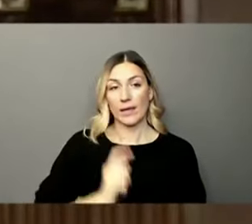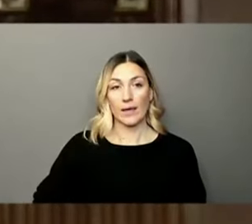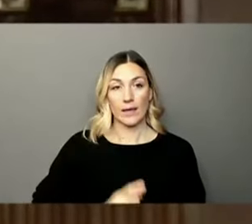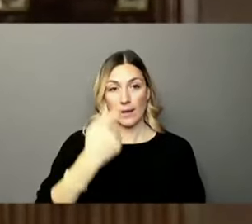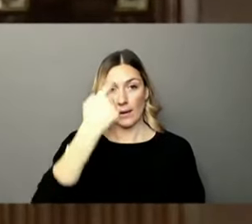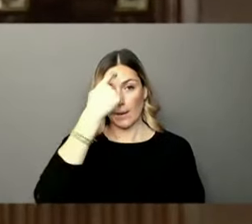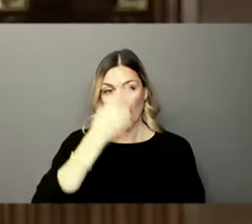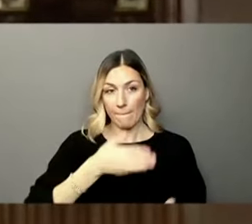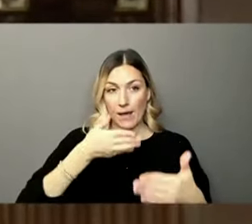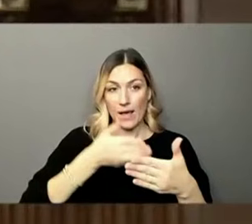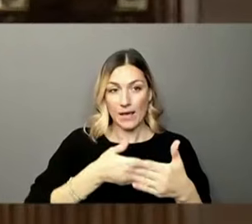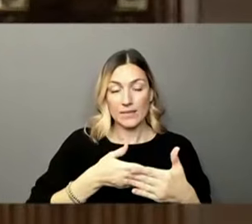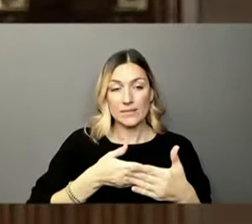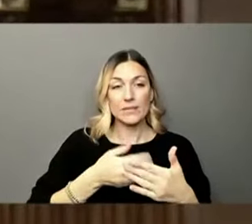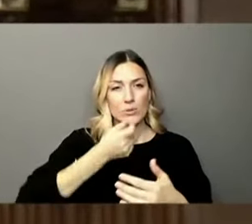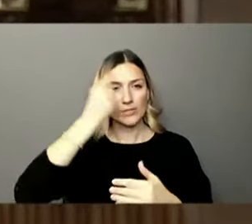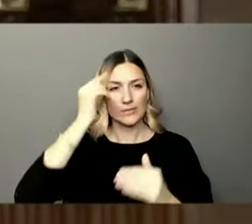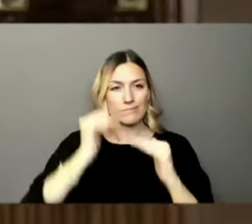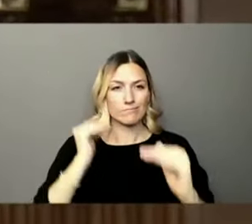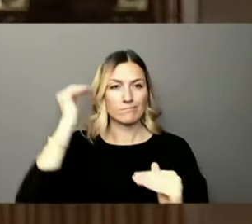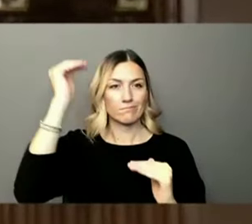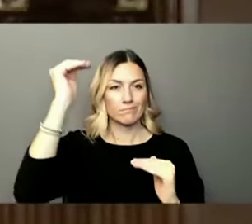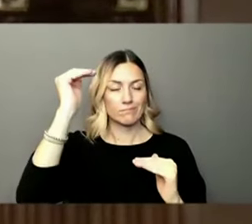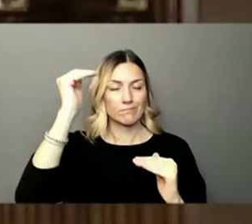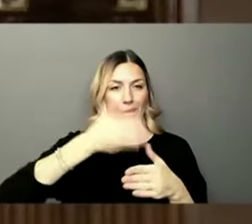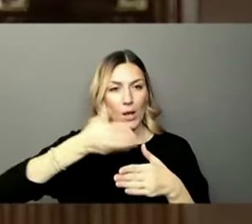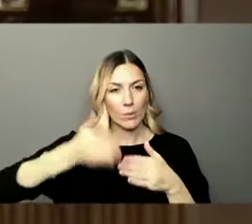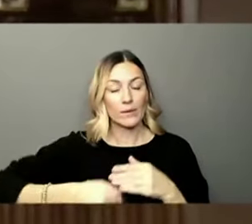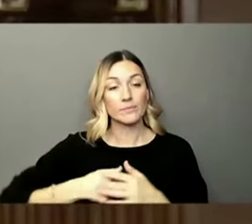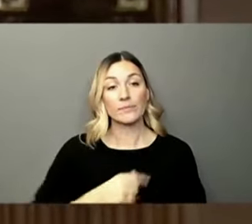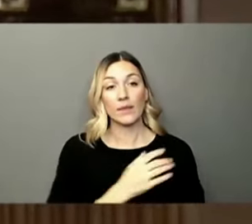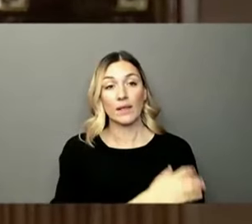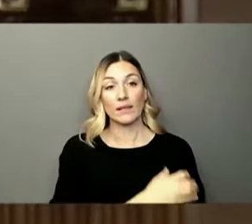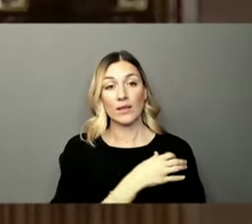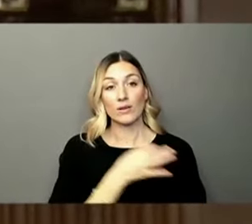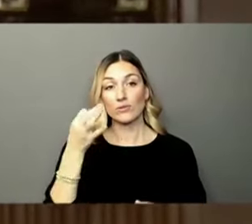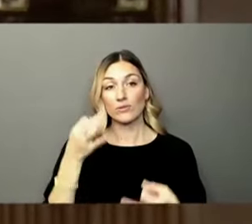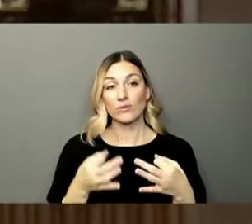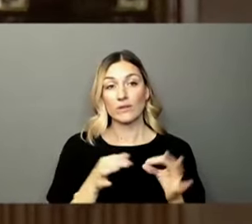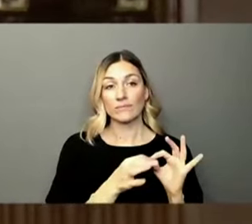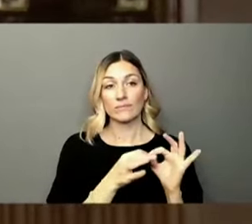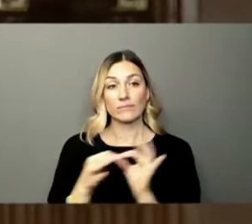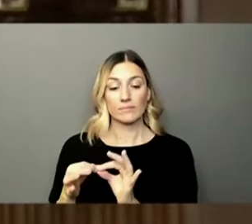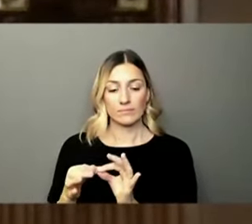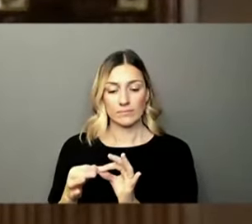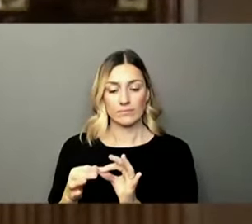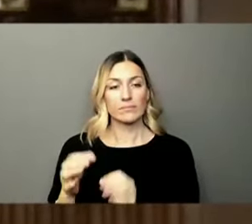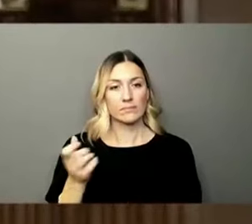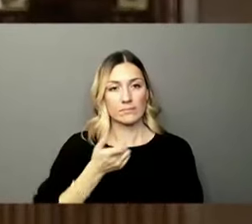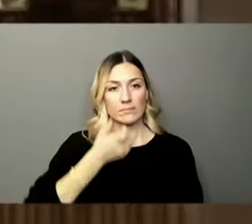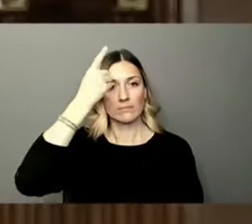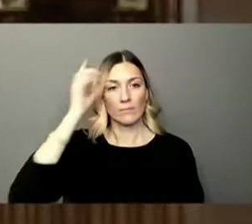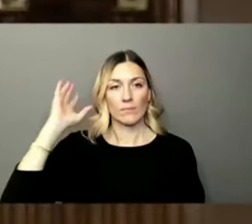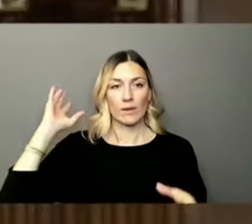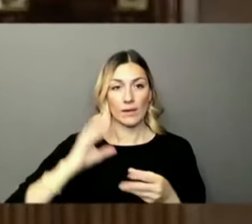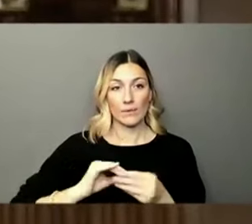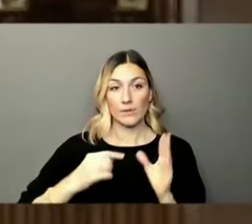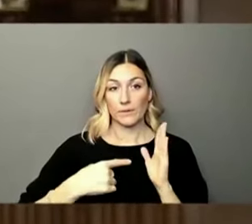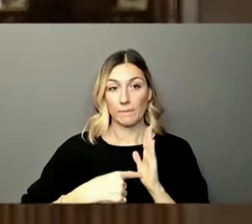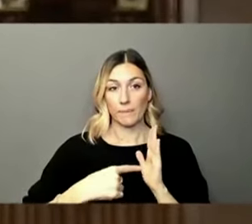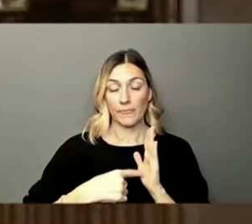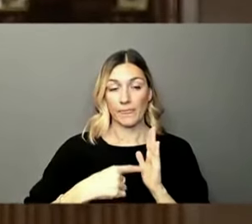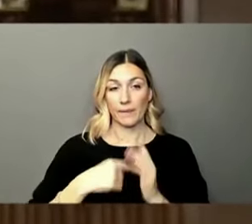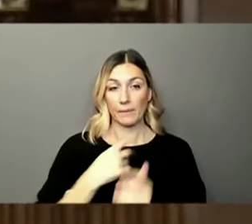disparities in outcomes, and linking these systems with clinical trials and data sets like claims and mortality for more comprehensive representation of patient